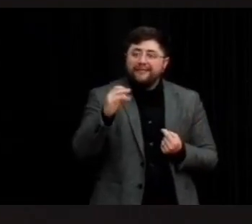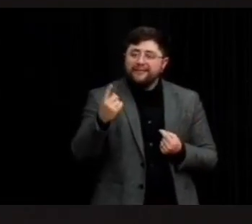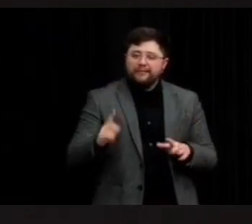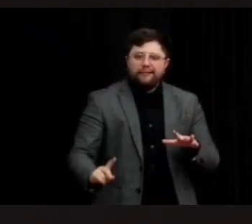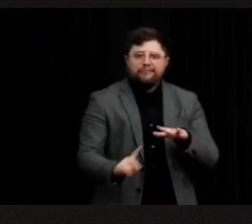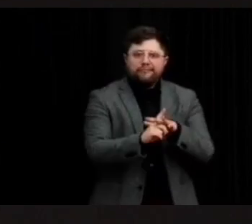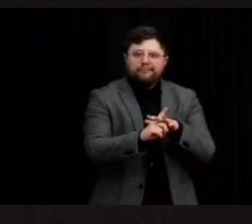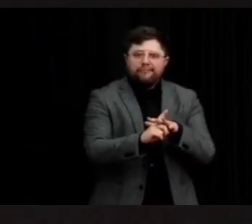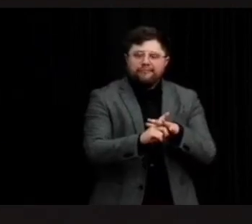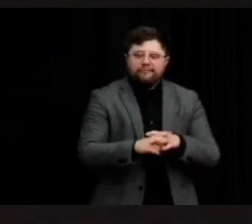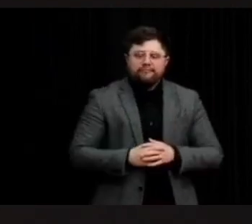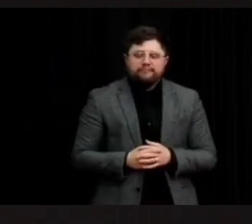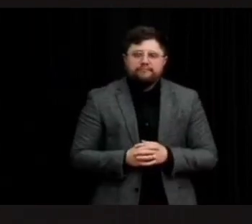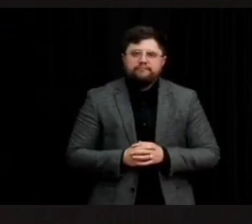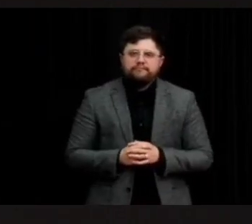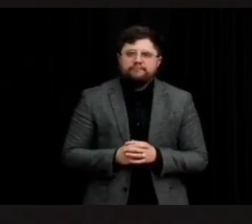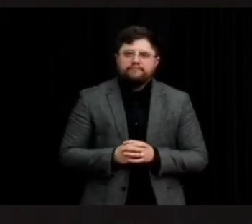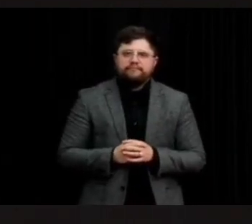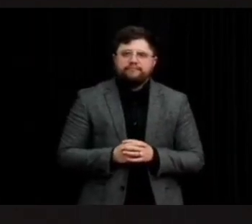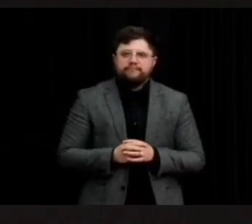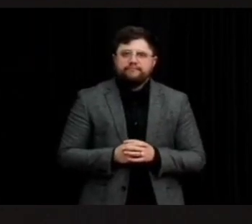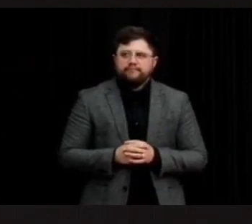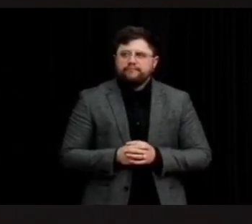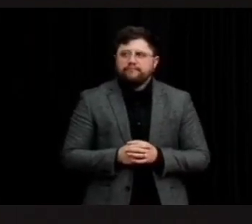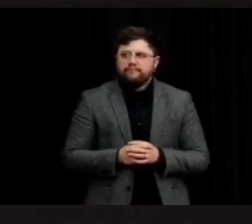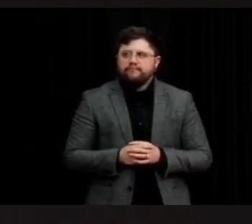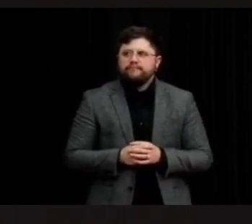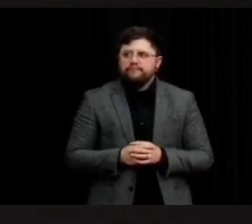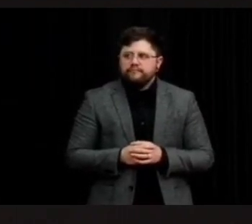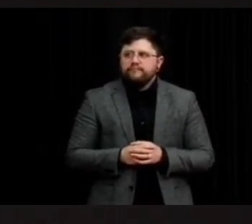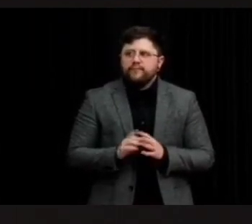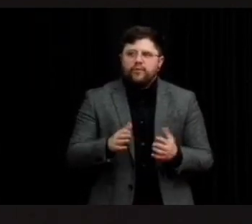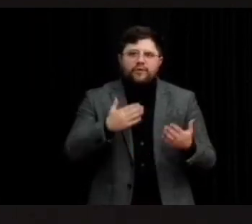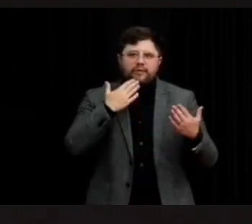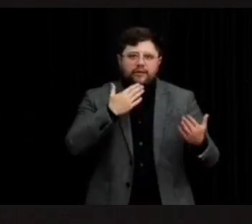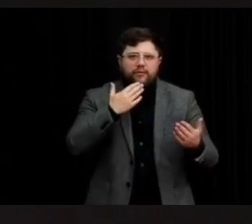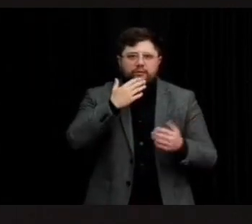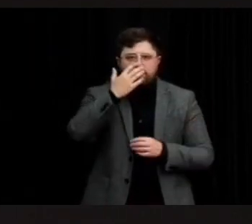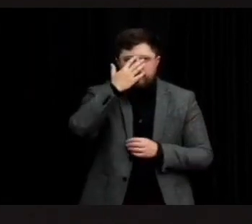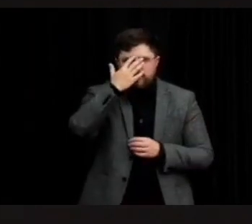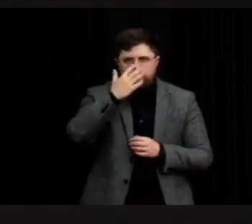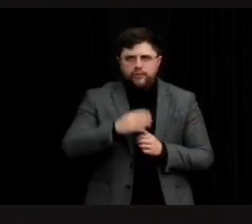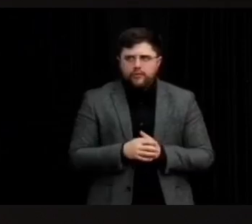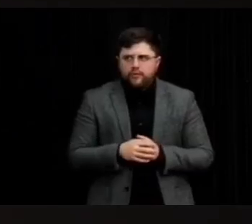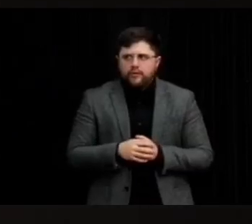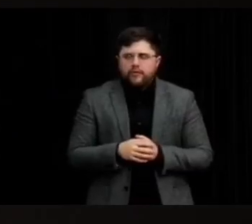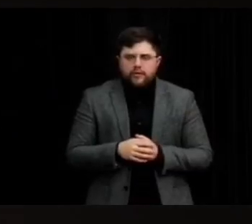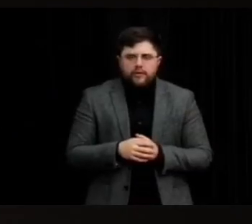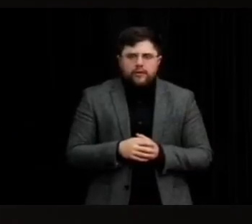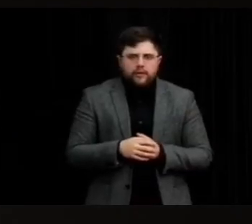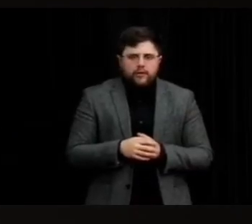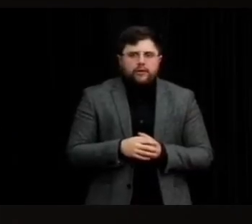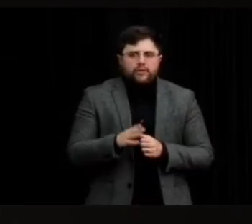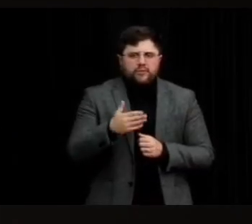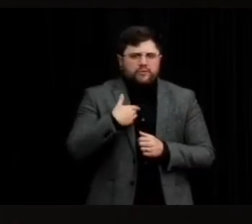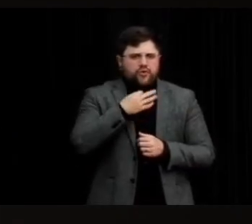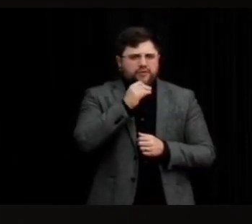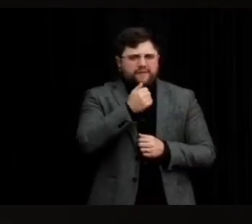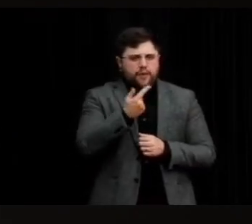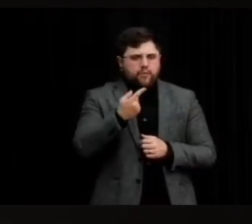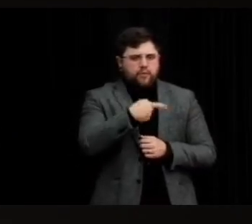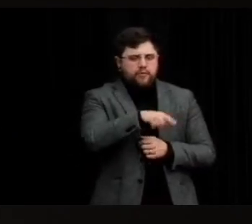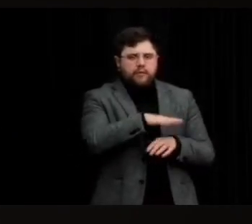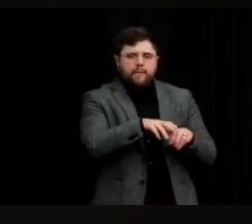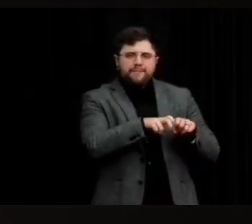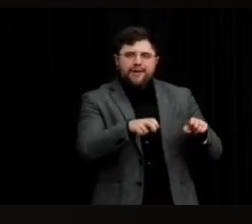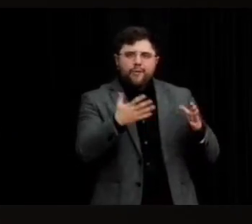arises. Thank you. And along those lines, I'm curious if anyone here on the panel would like to